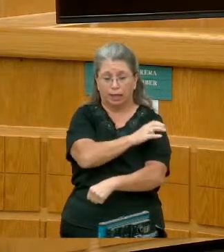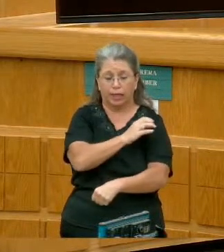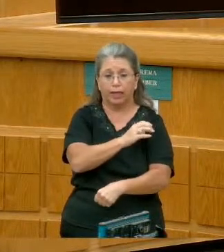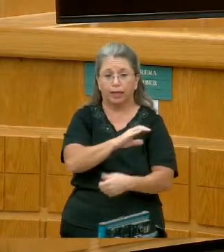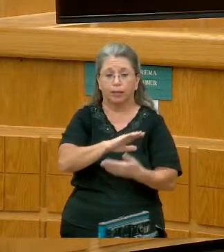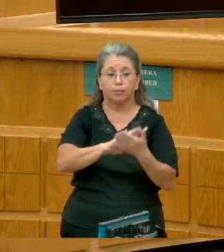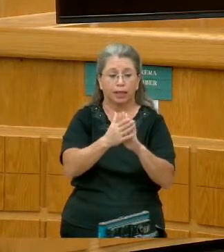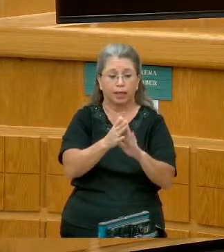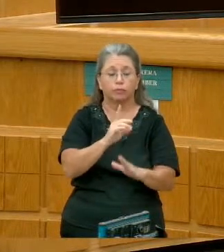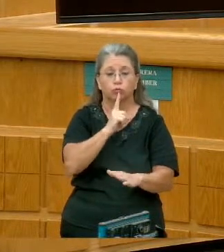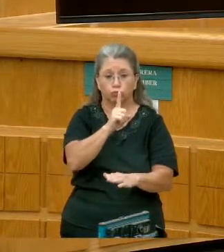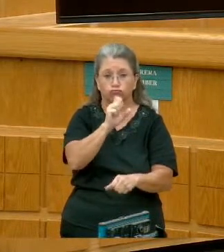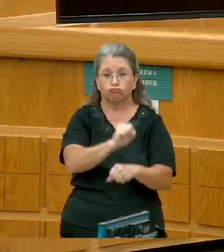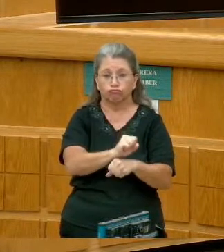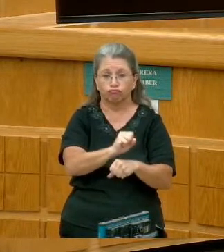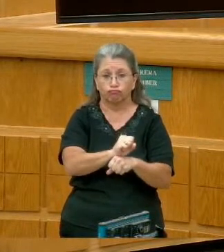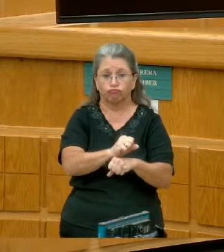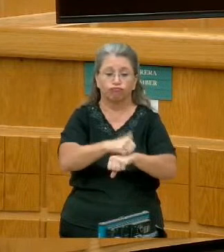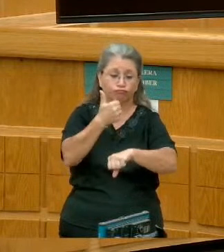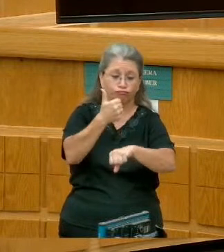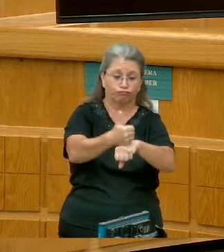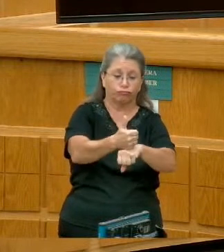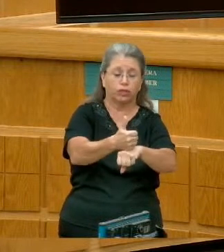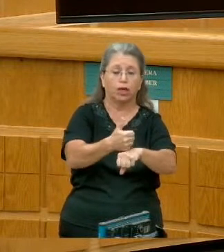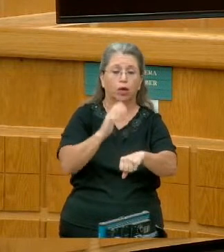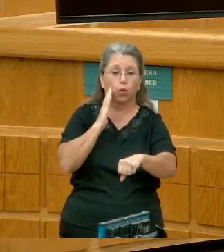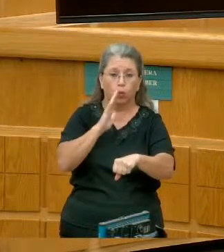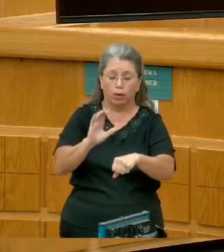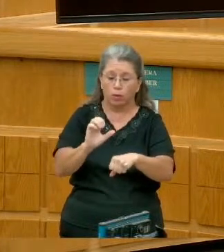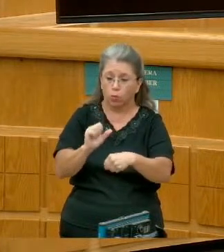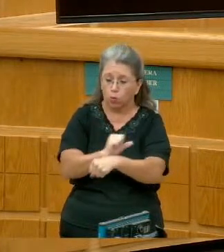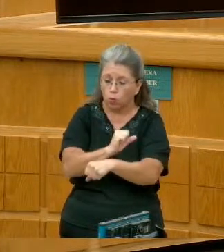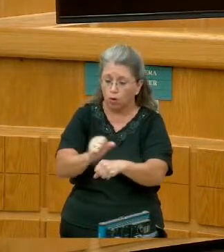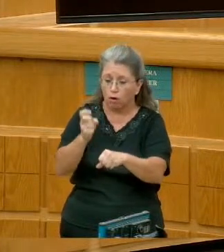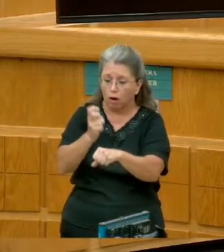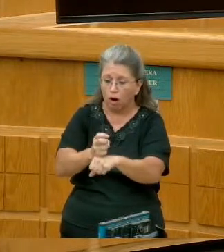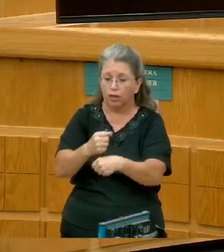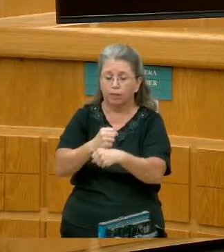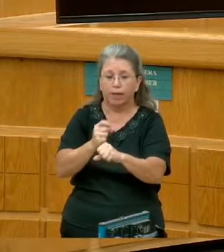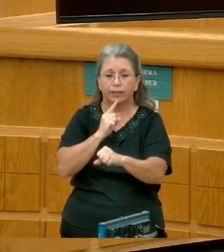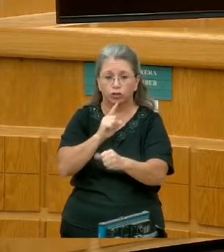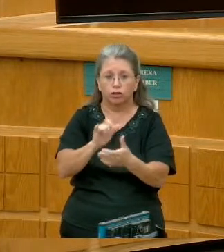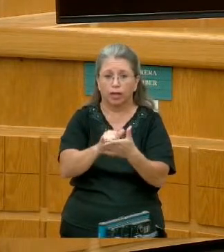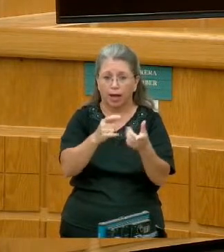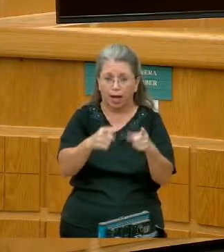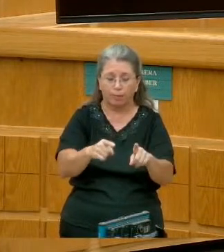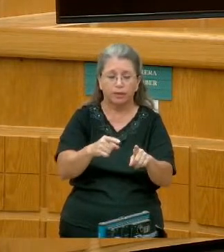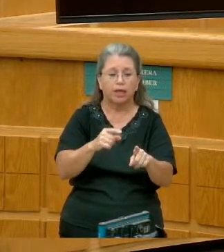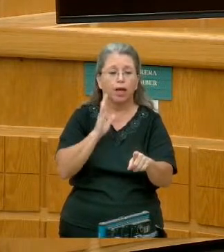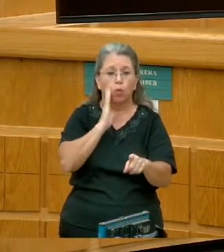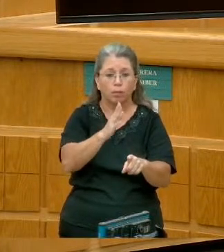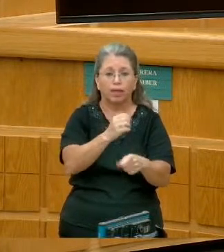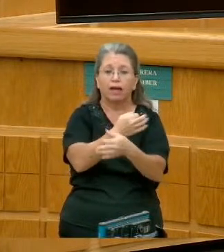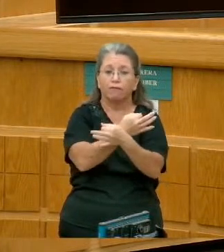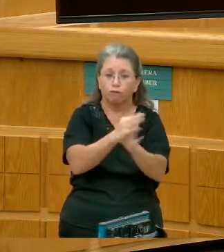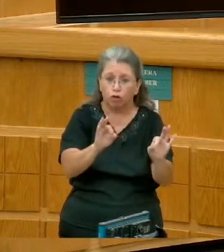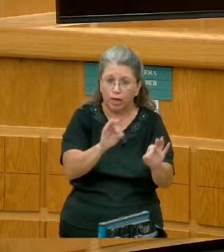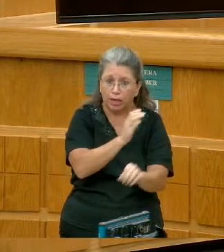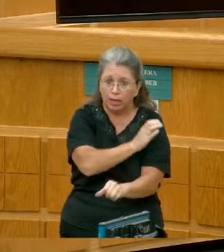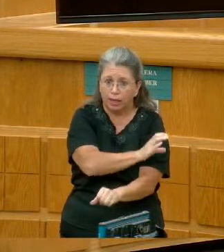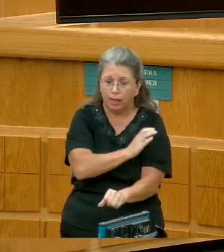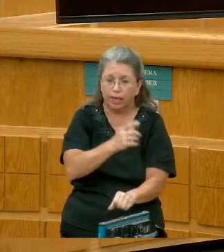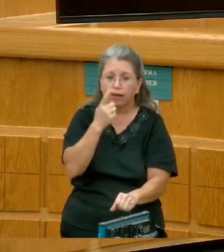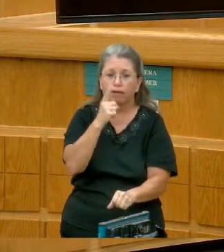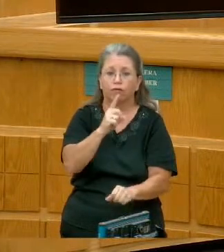we're going to work very hard to make sure this happens. It will be a free clinic for active COVID-19 patients staffed by